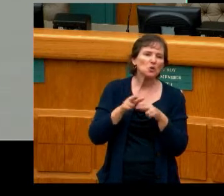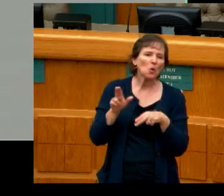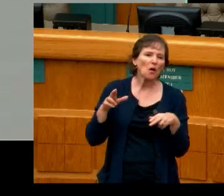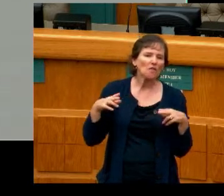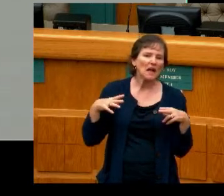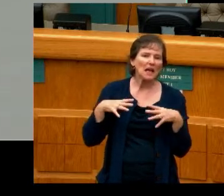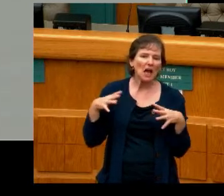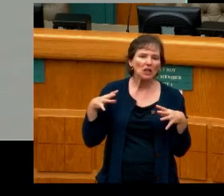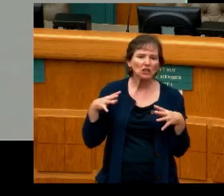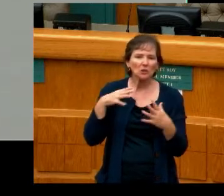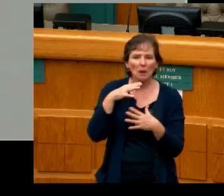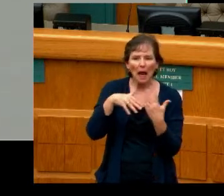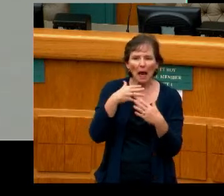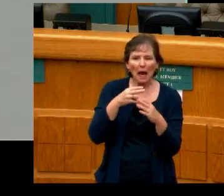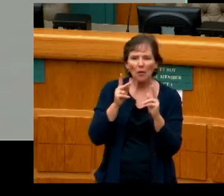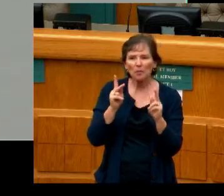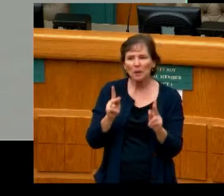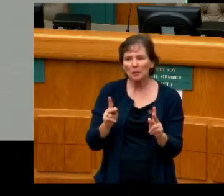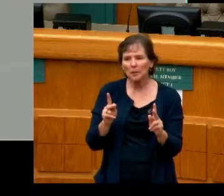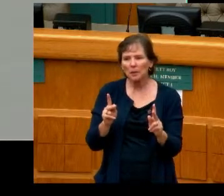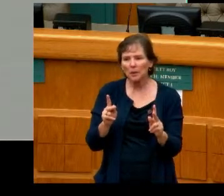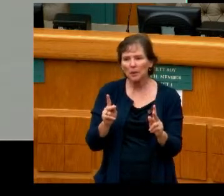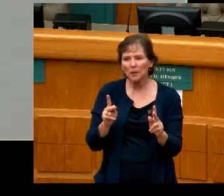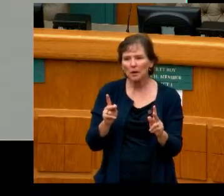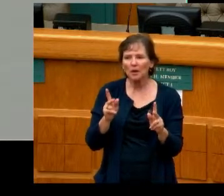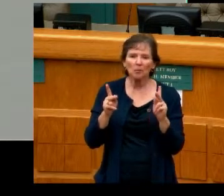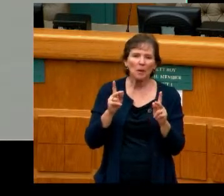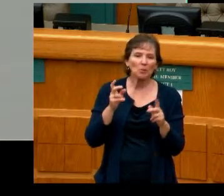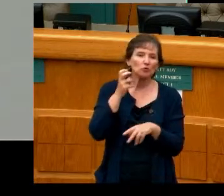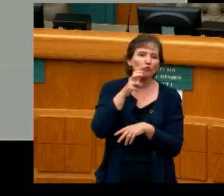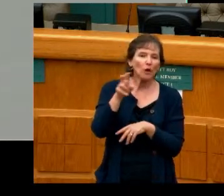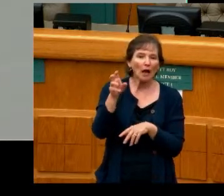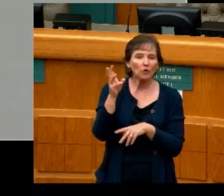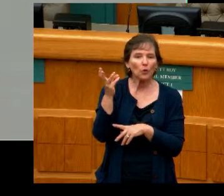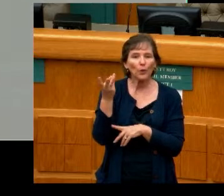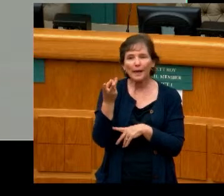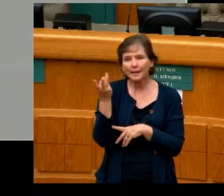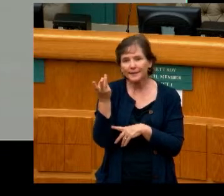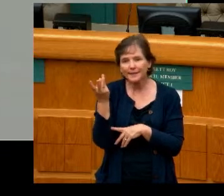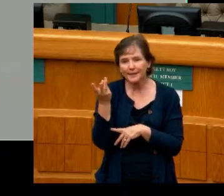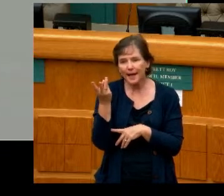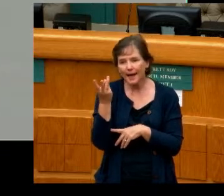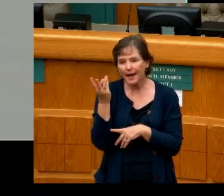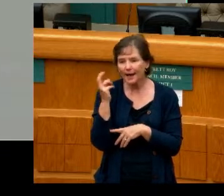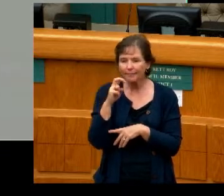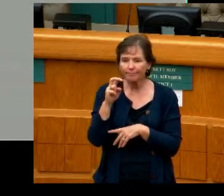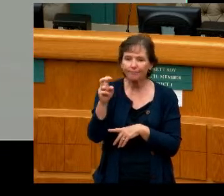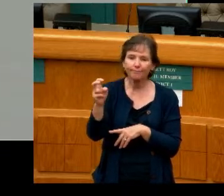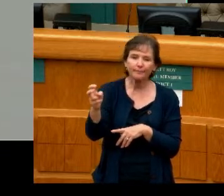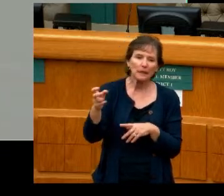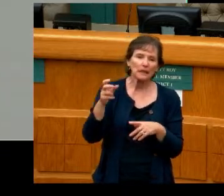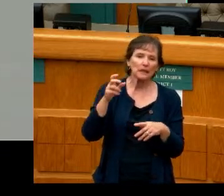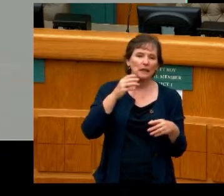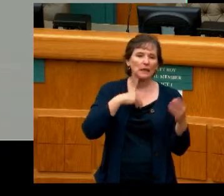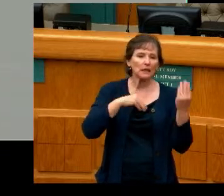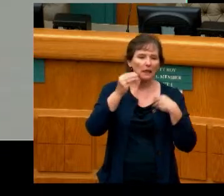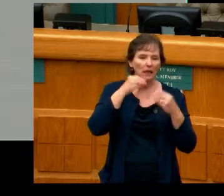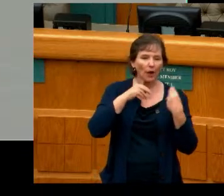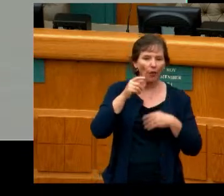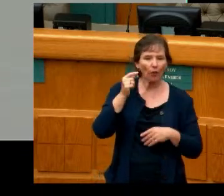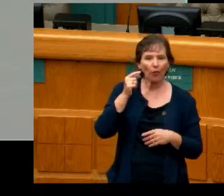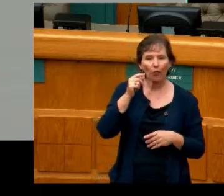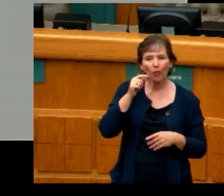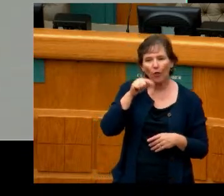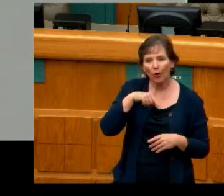scenario 2. What happens if we just have a normal Thanksgiving? You know, let's have a little vacation from Wednesday through Sunday. You know, the period